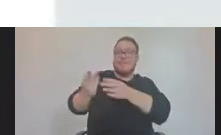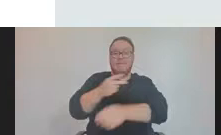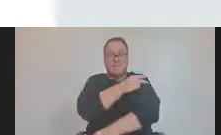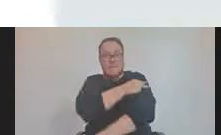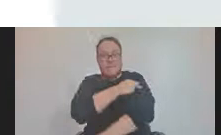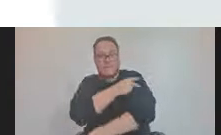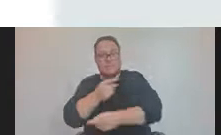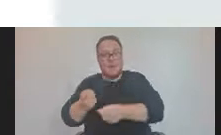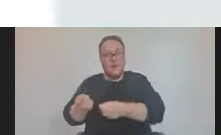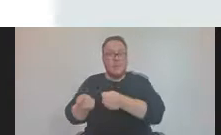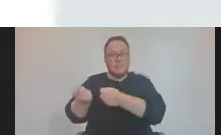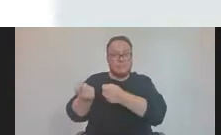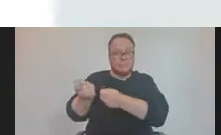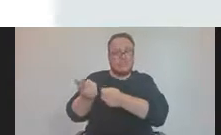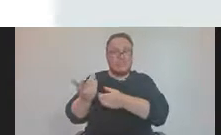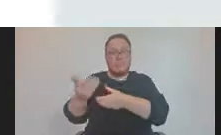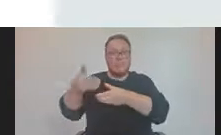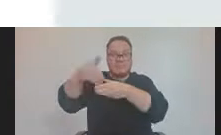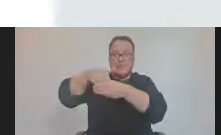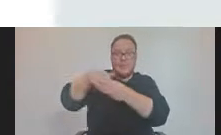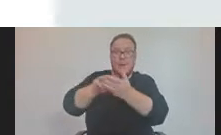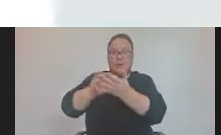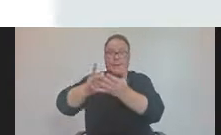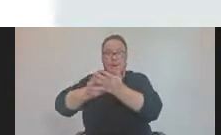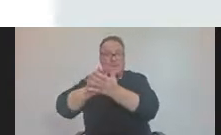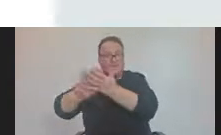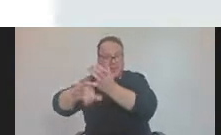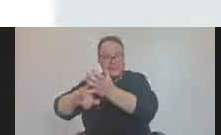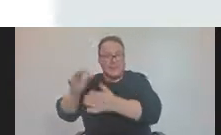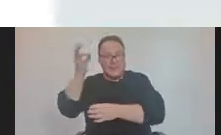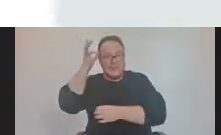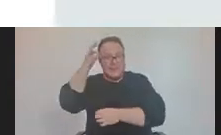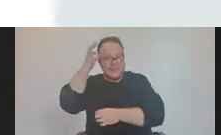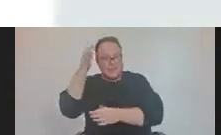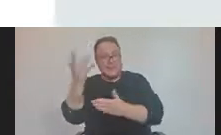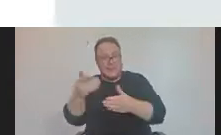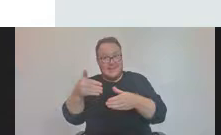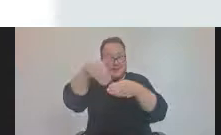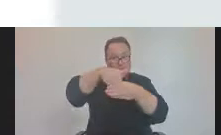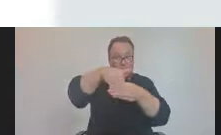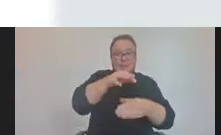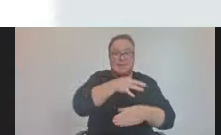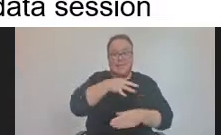the NHS, as well as a clinical lead. Next slide, please.